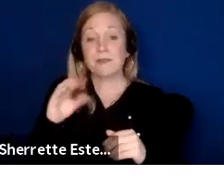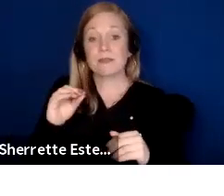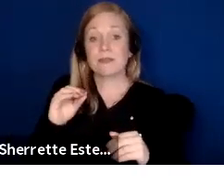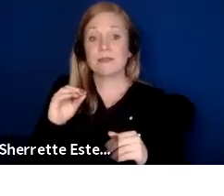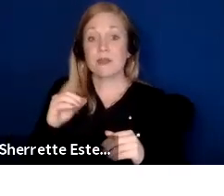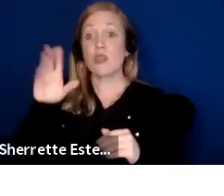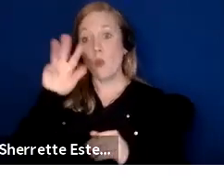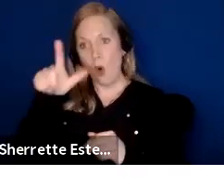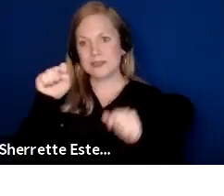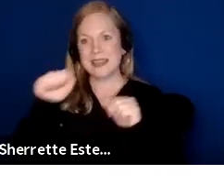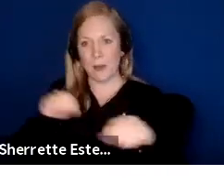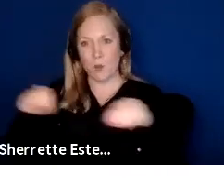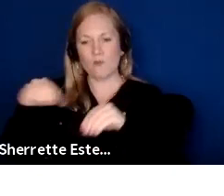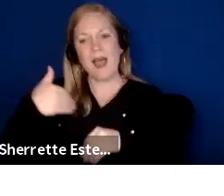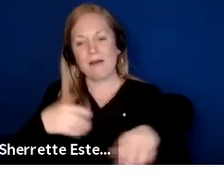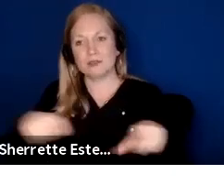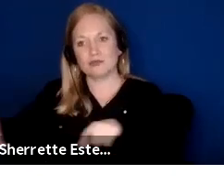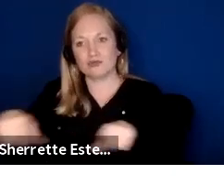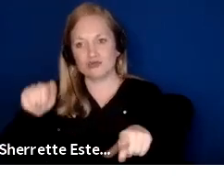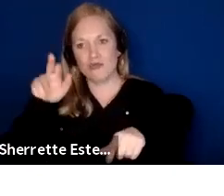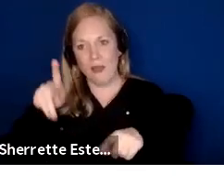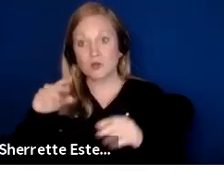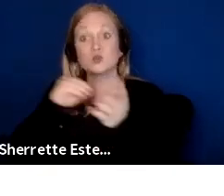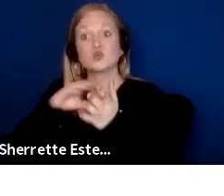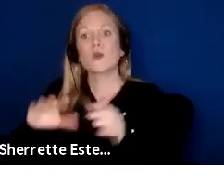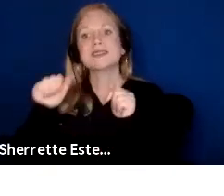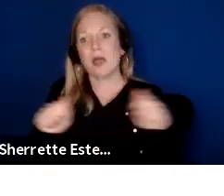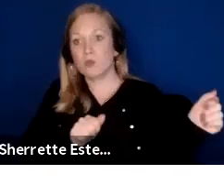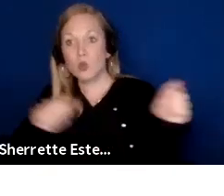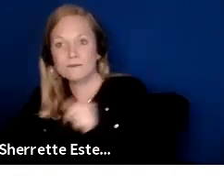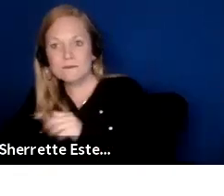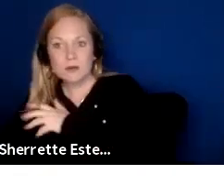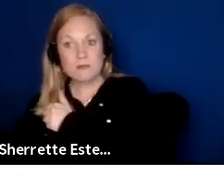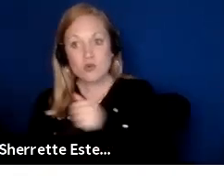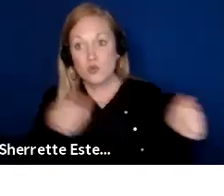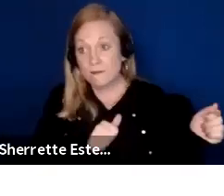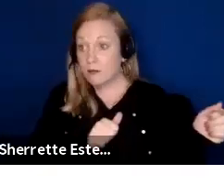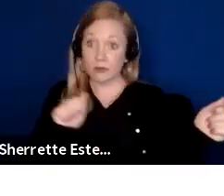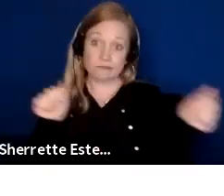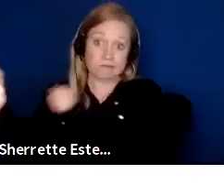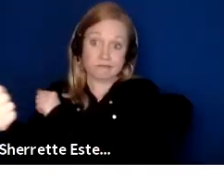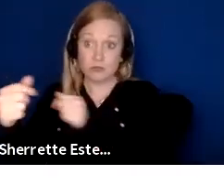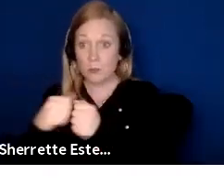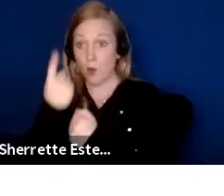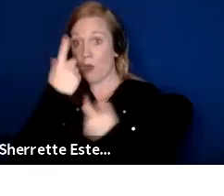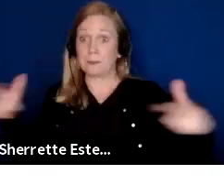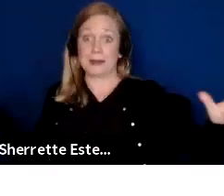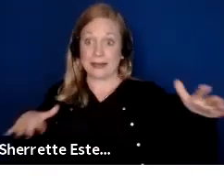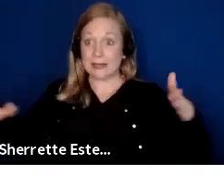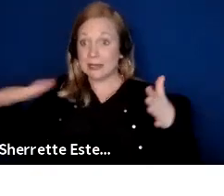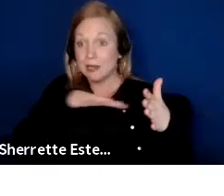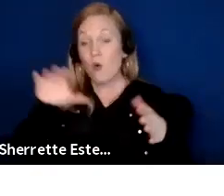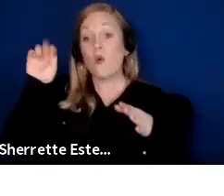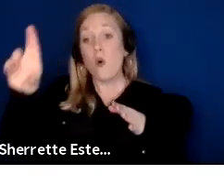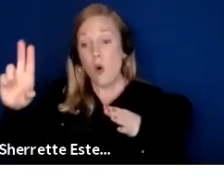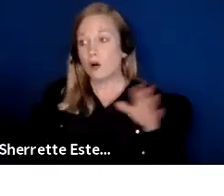movable walls that are on a track. So this allowed the students to move the walls all the way to the end where they can make one big gathering space or create